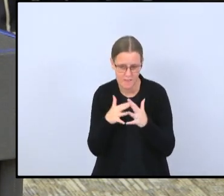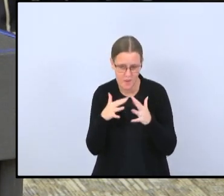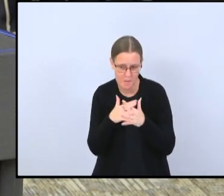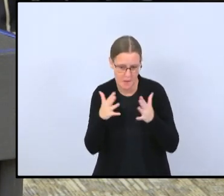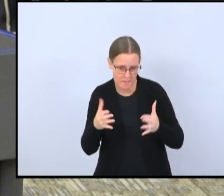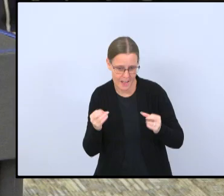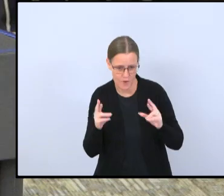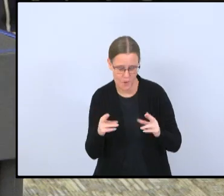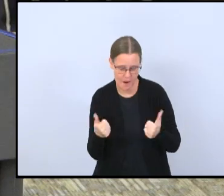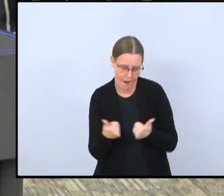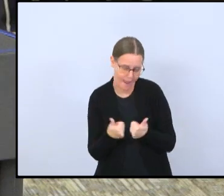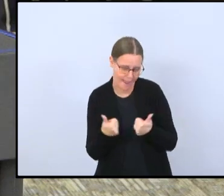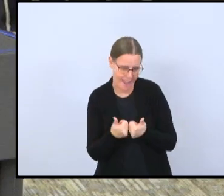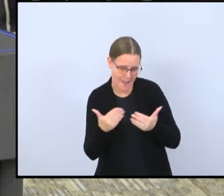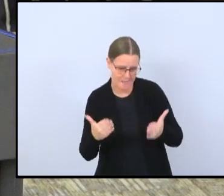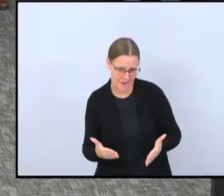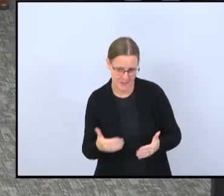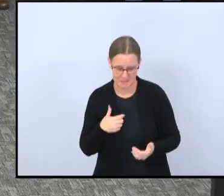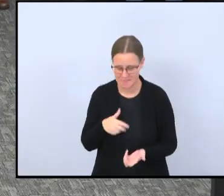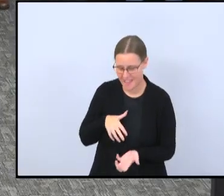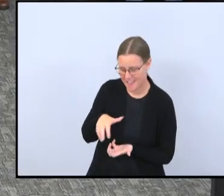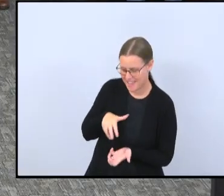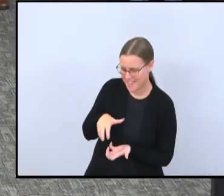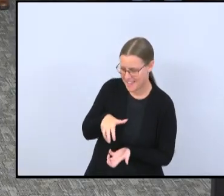a gamer.